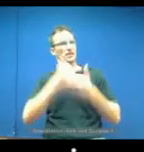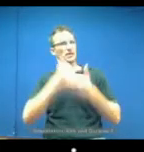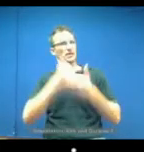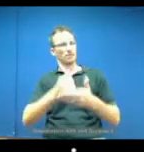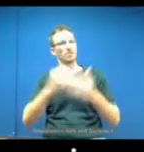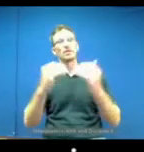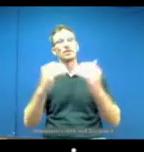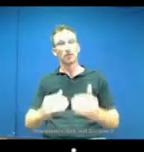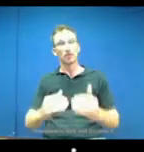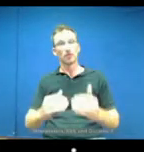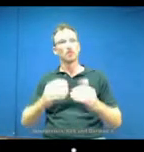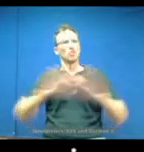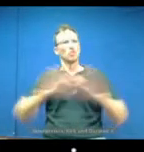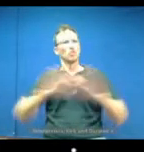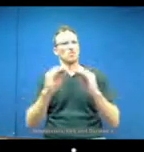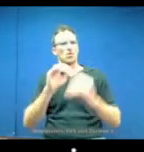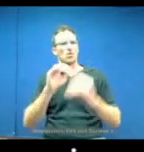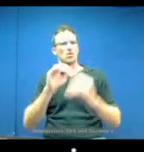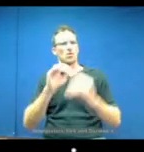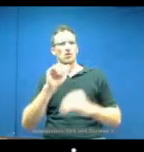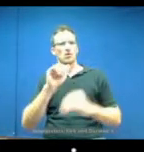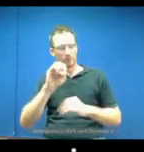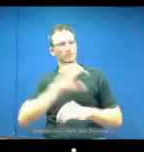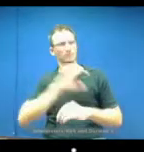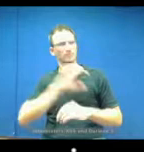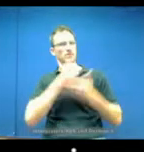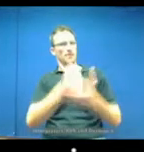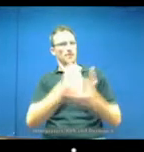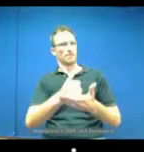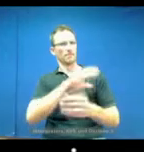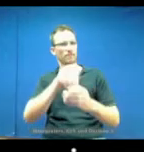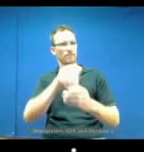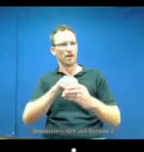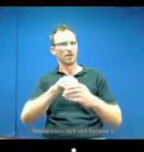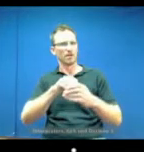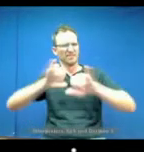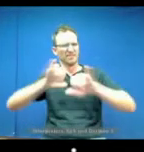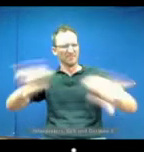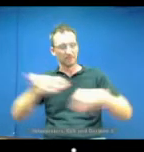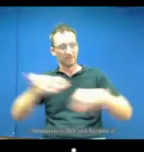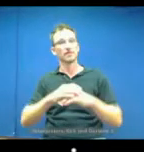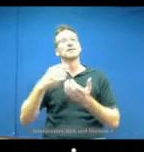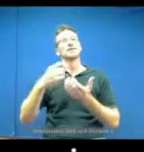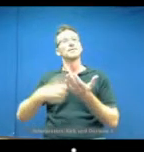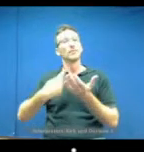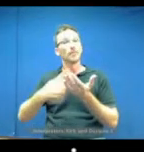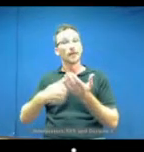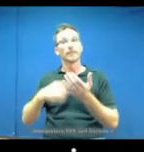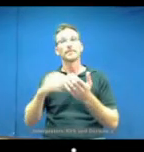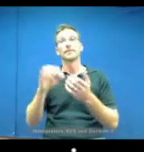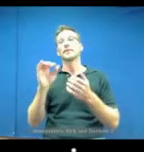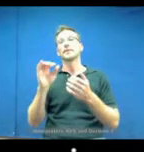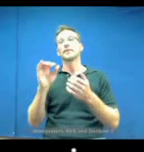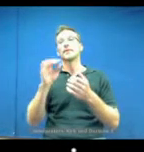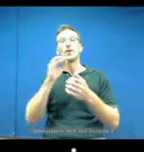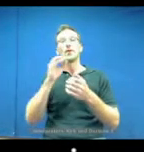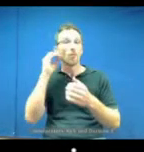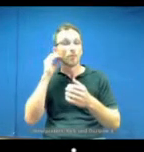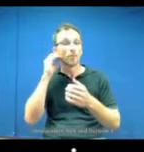And sometimes the use and possession of the home provisions and custody